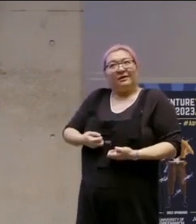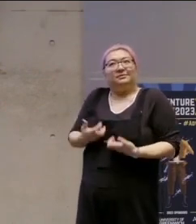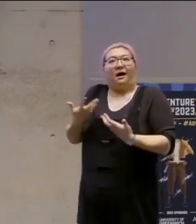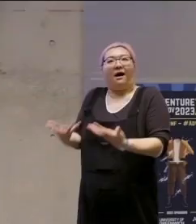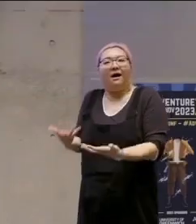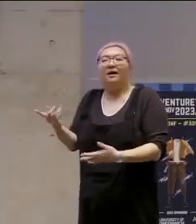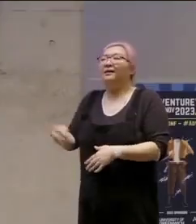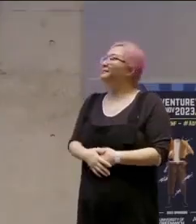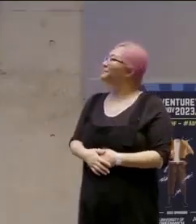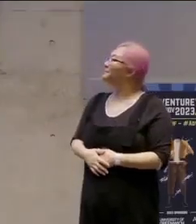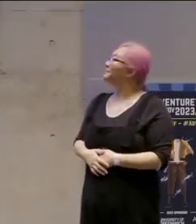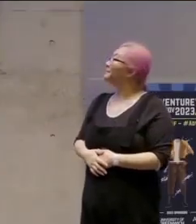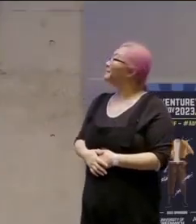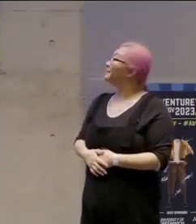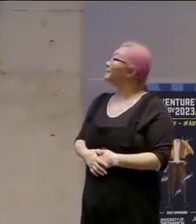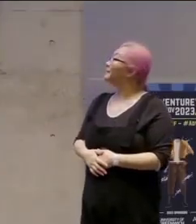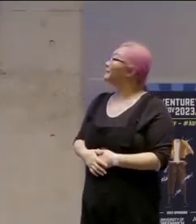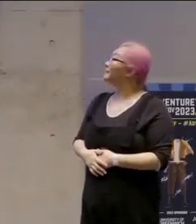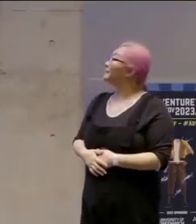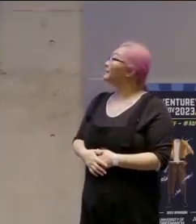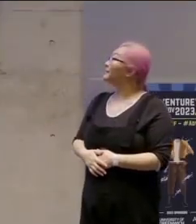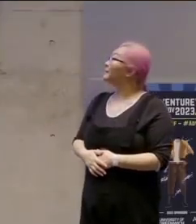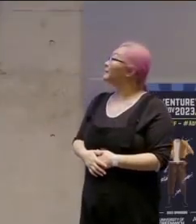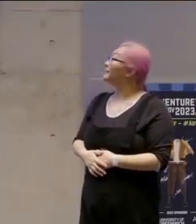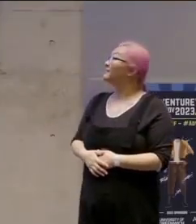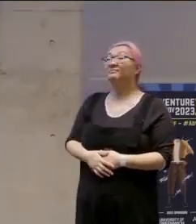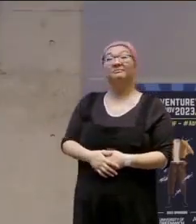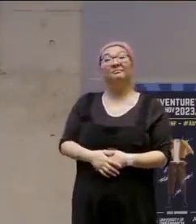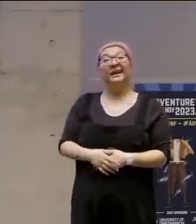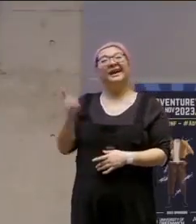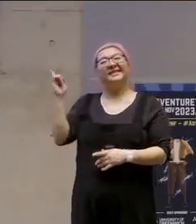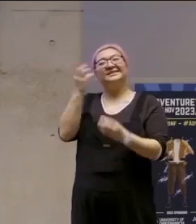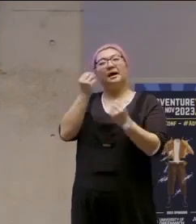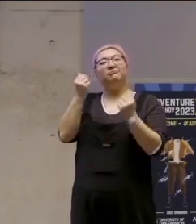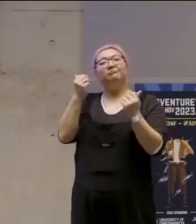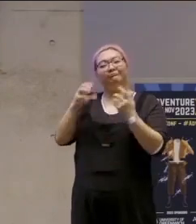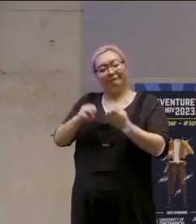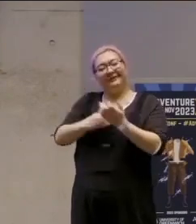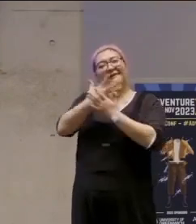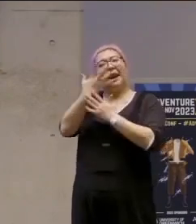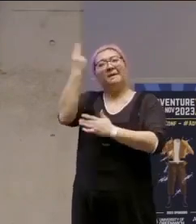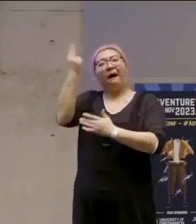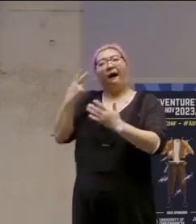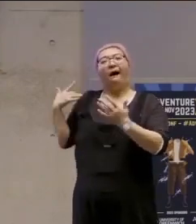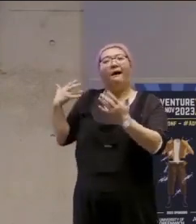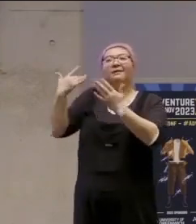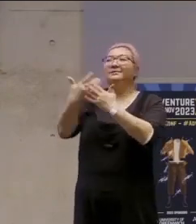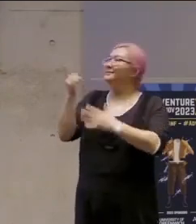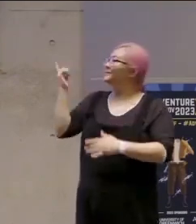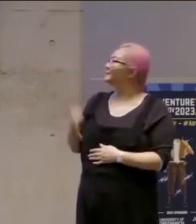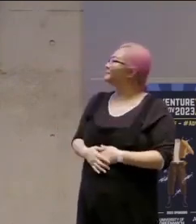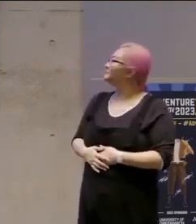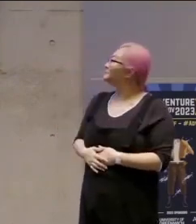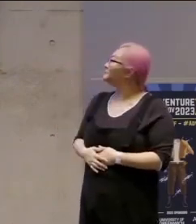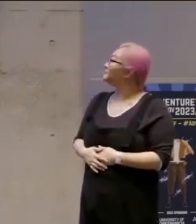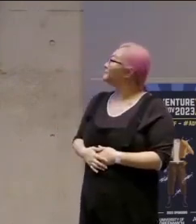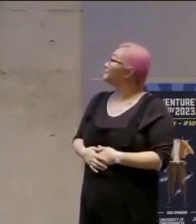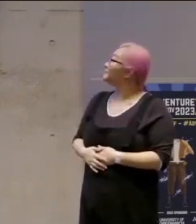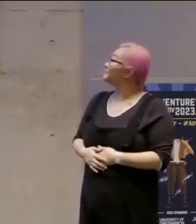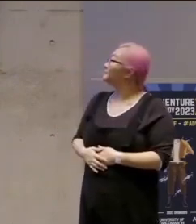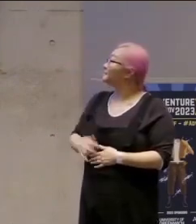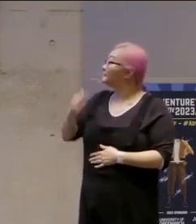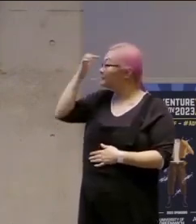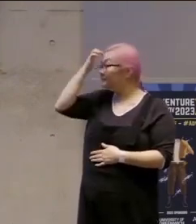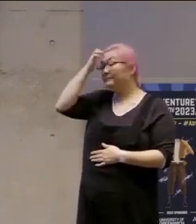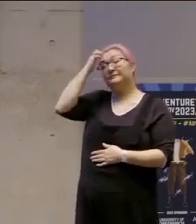follows through. Some of the concept art. So again, tying back into the Black British roots. A lot of us are very closely tied